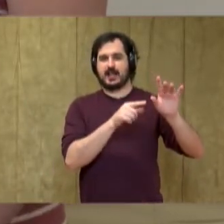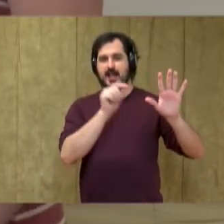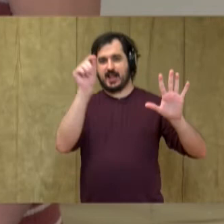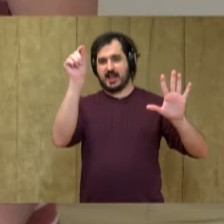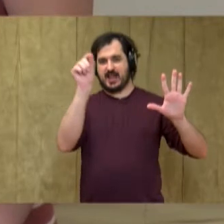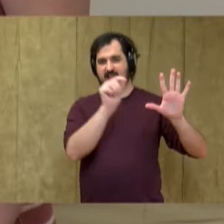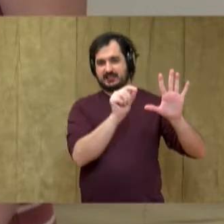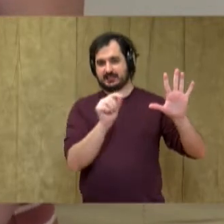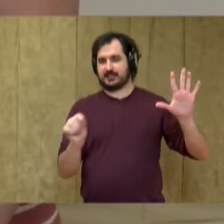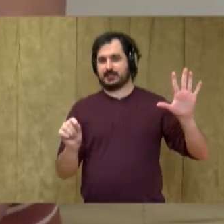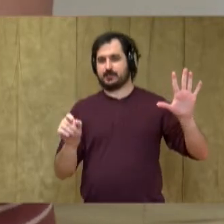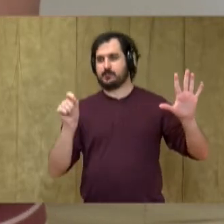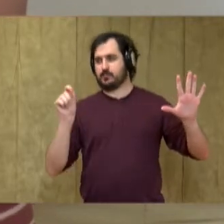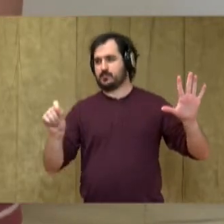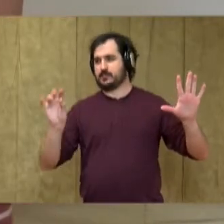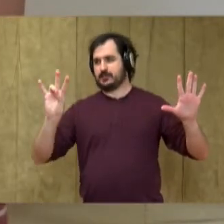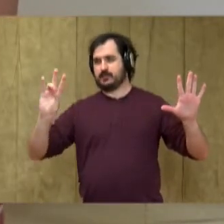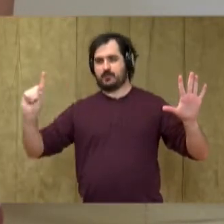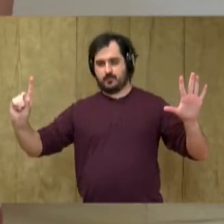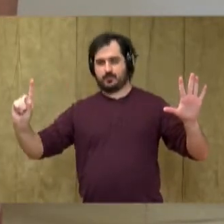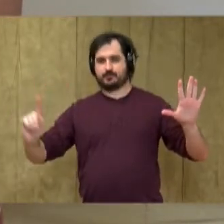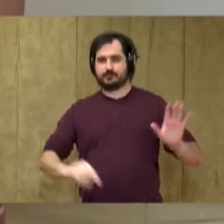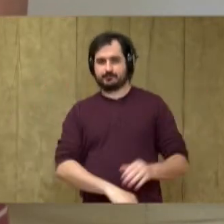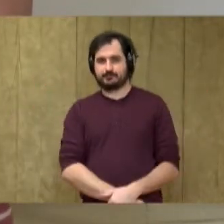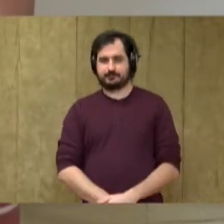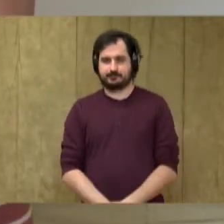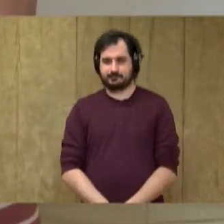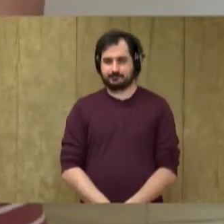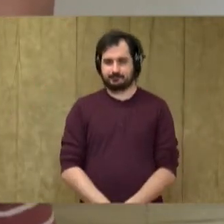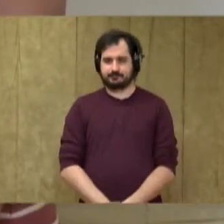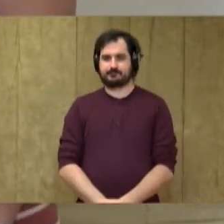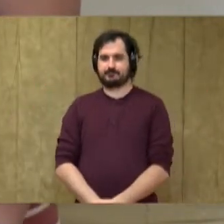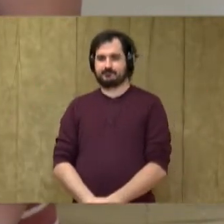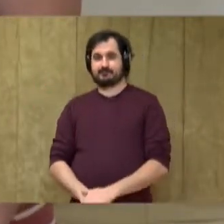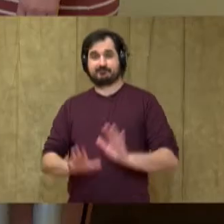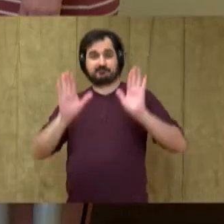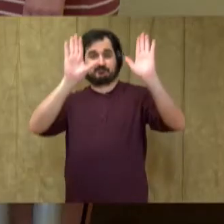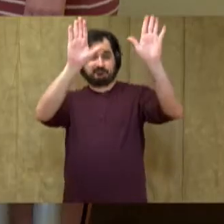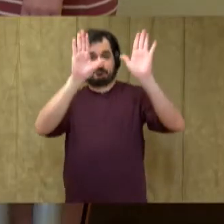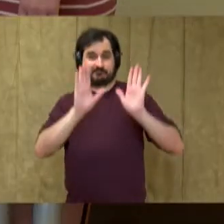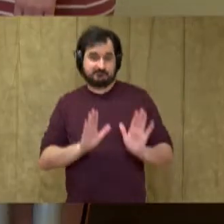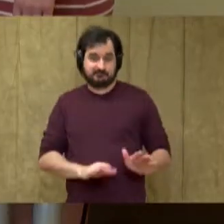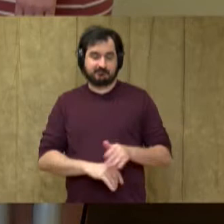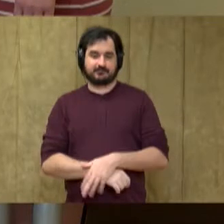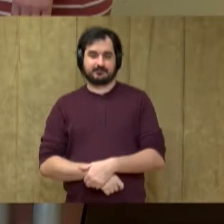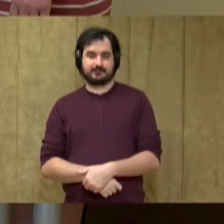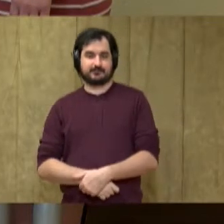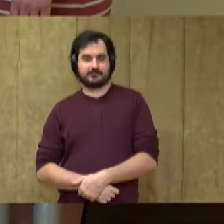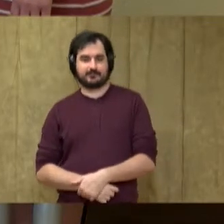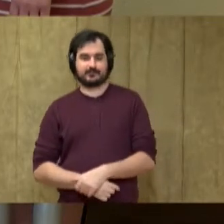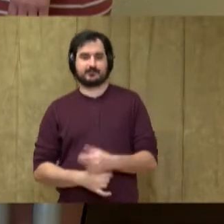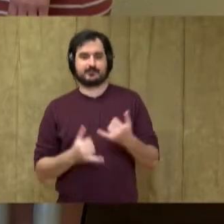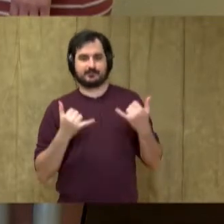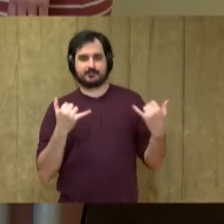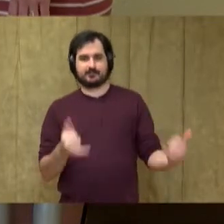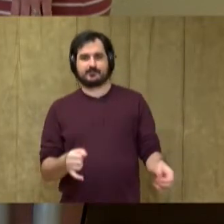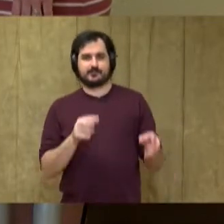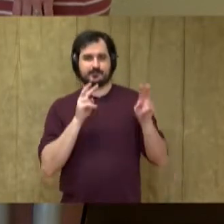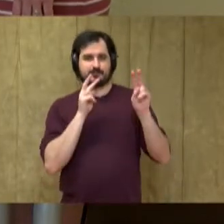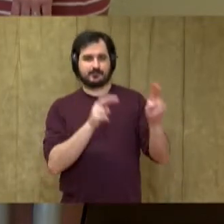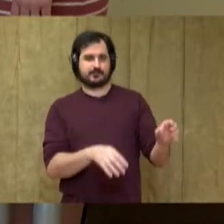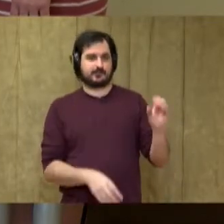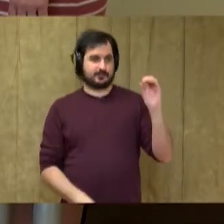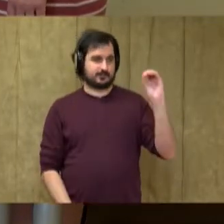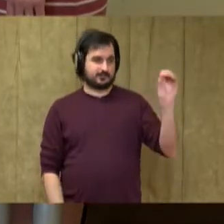71 hundredths. Great job, guys. All right, let's look at 8 tenths and